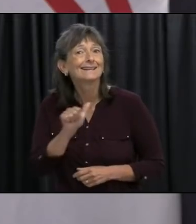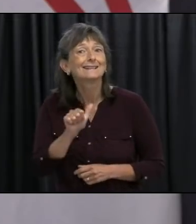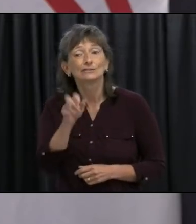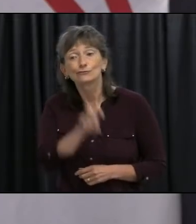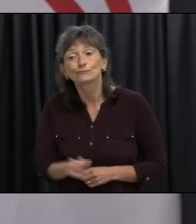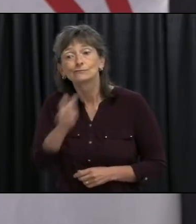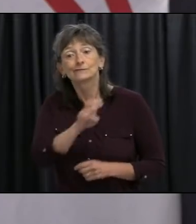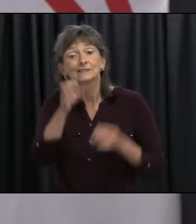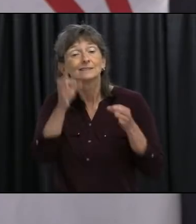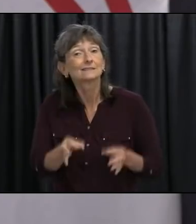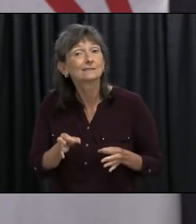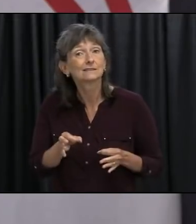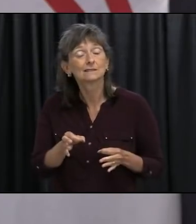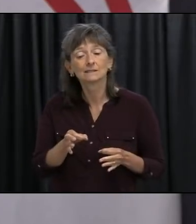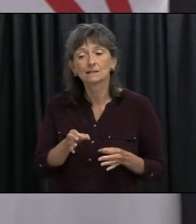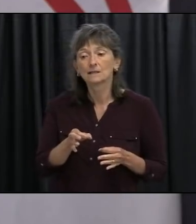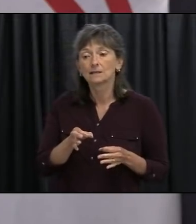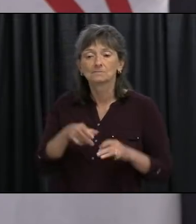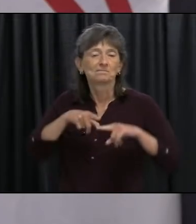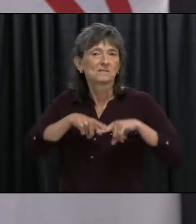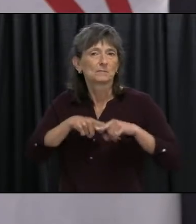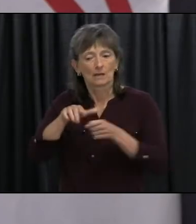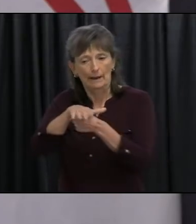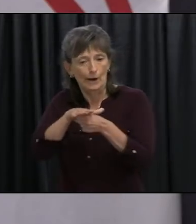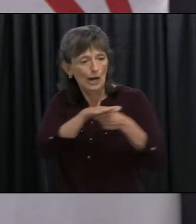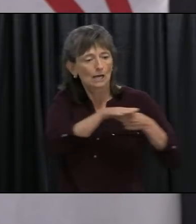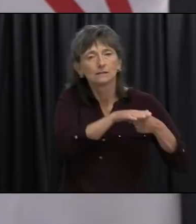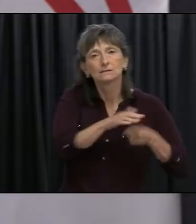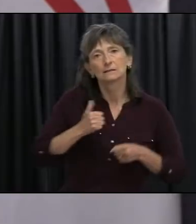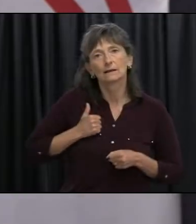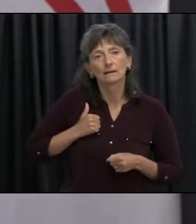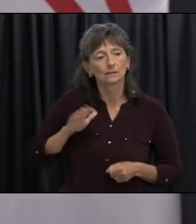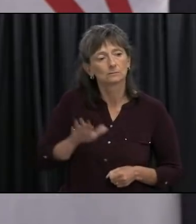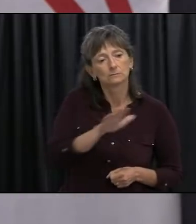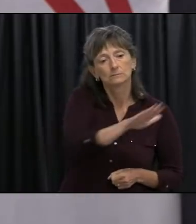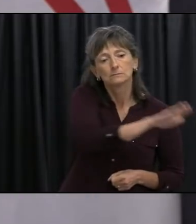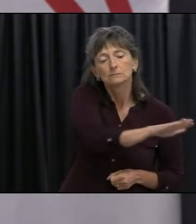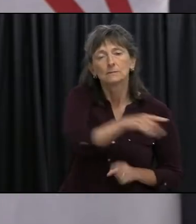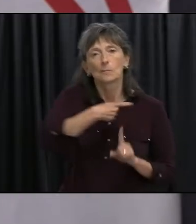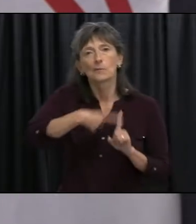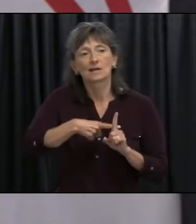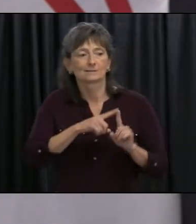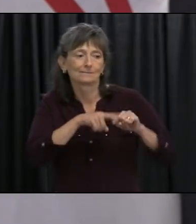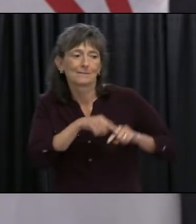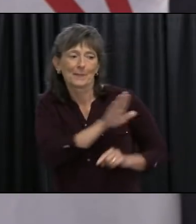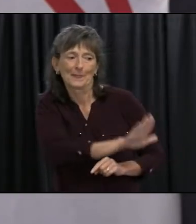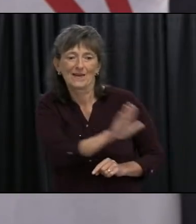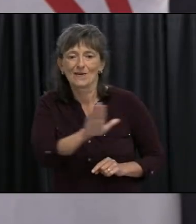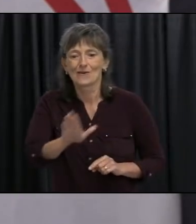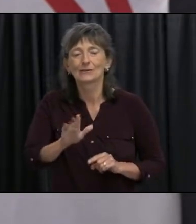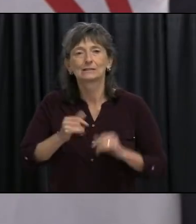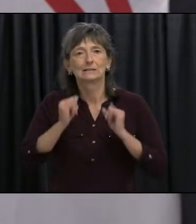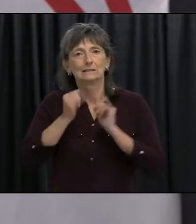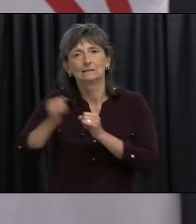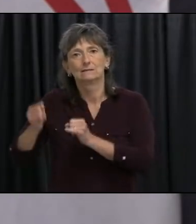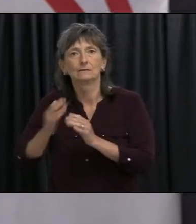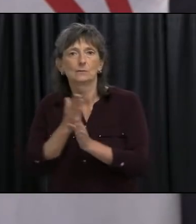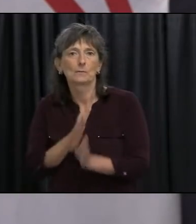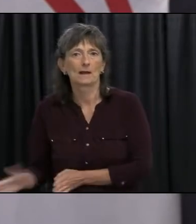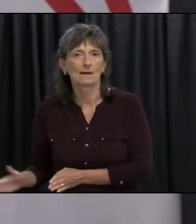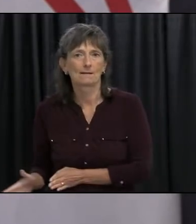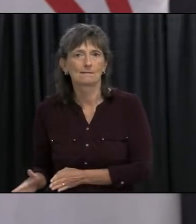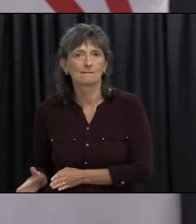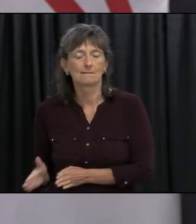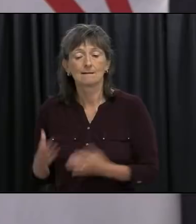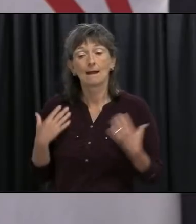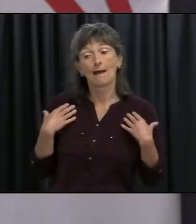expansion will be based on where the jurisdictions is and what the reopening plan will be like, what would be like. Our health